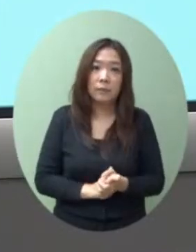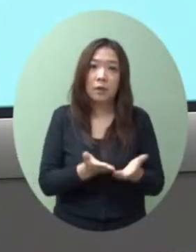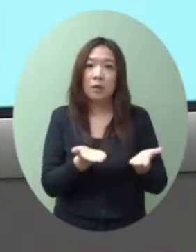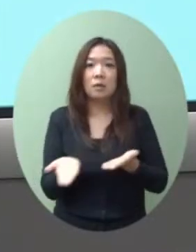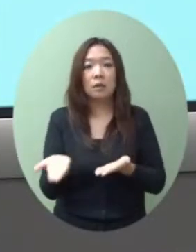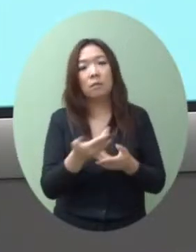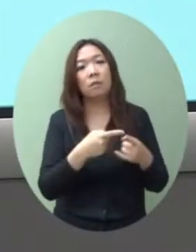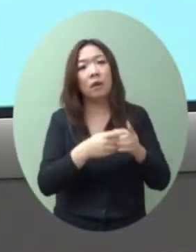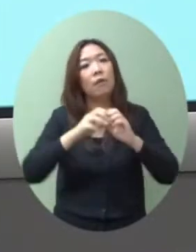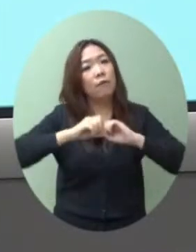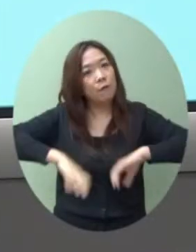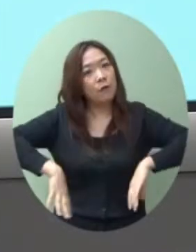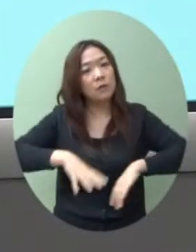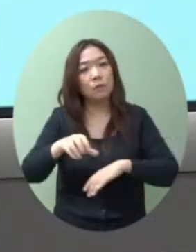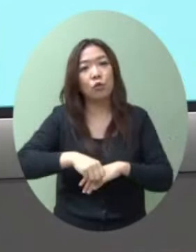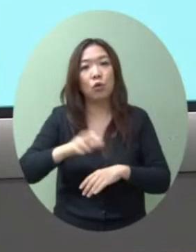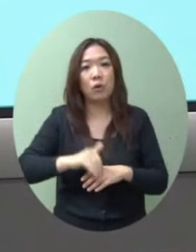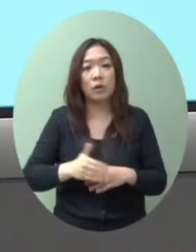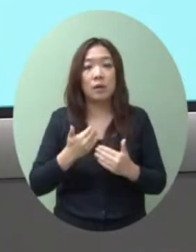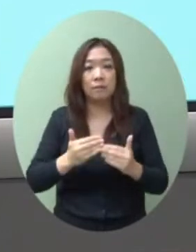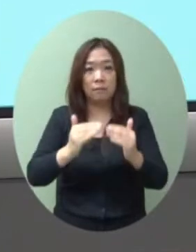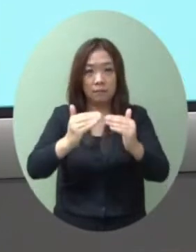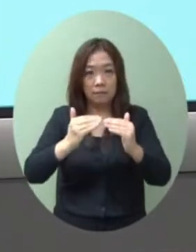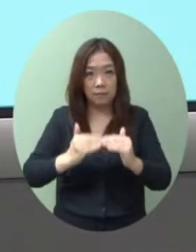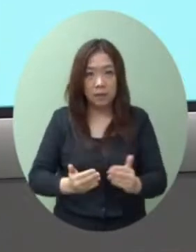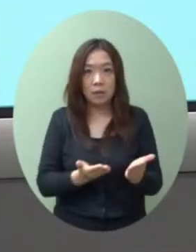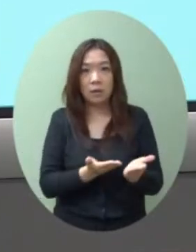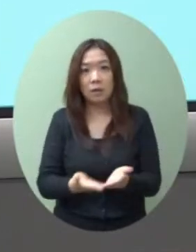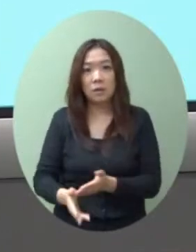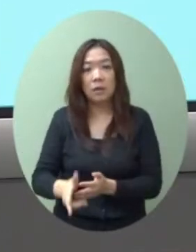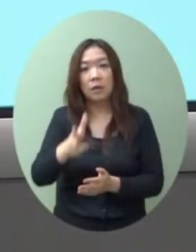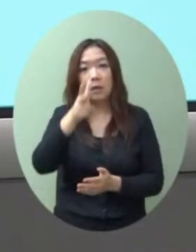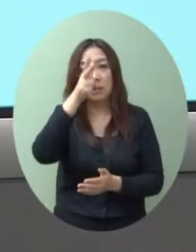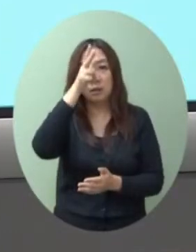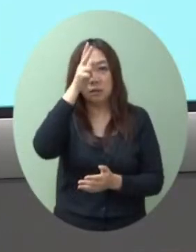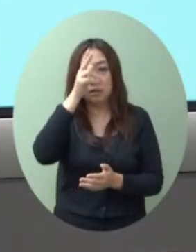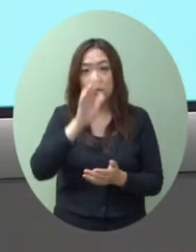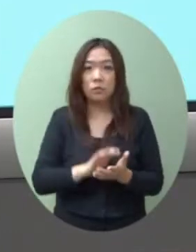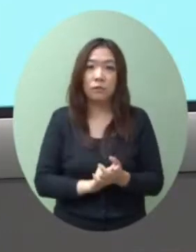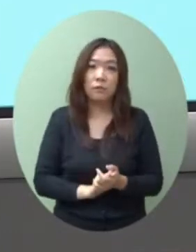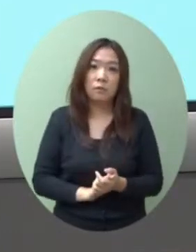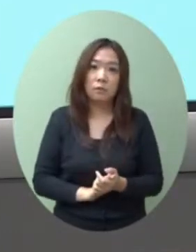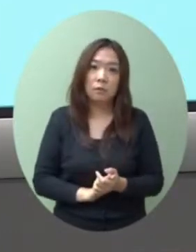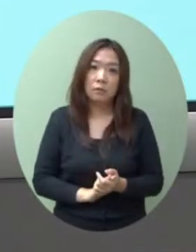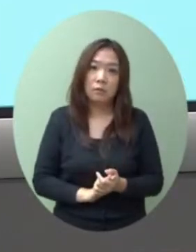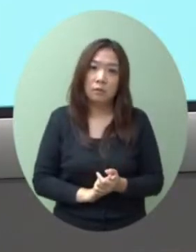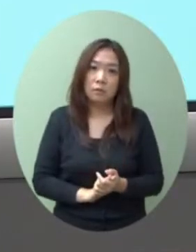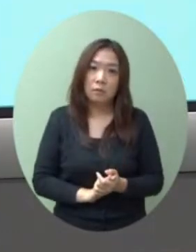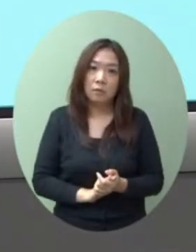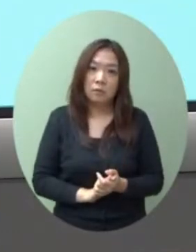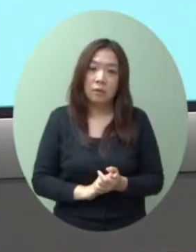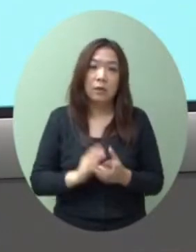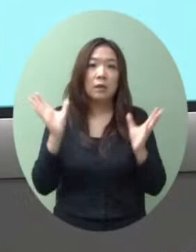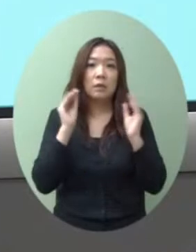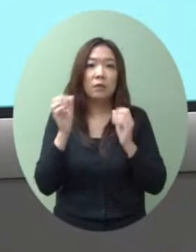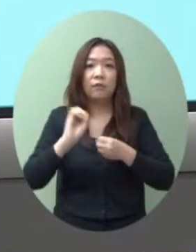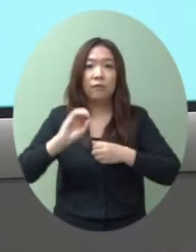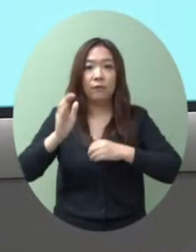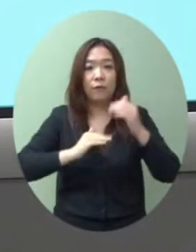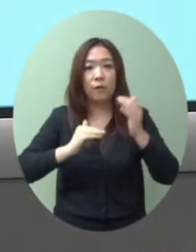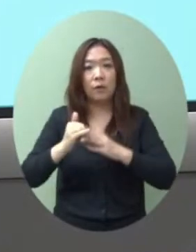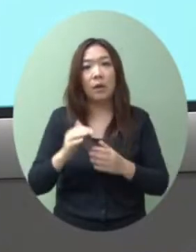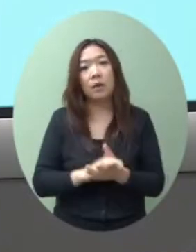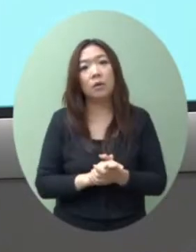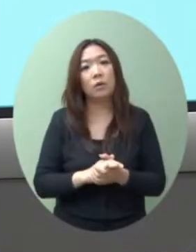and private users. So I assure you that you can use the app safely. Now, I would invite Mr. Tony Wong, the